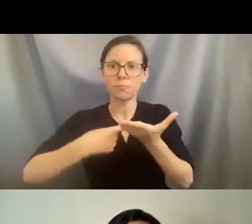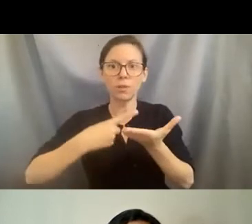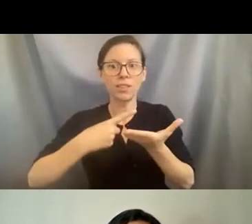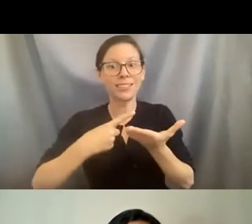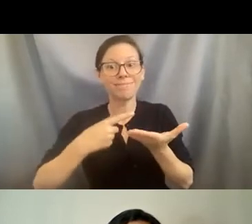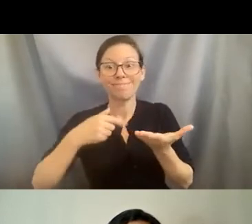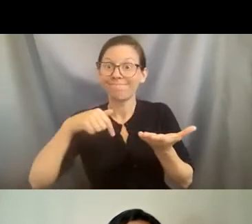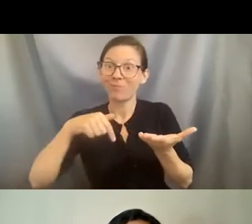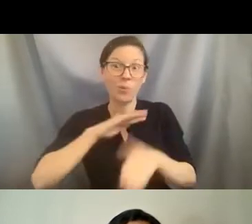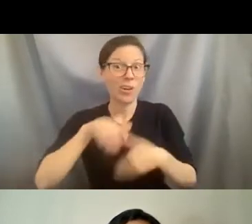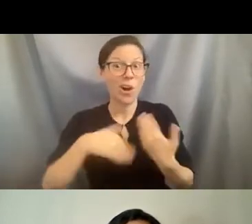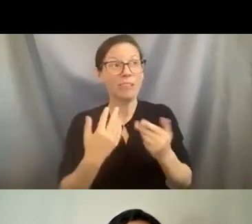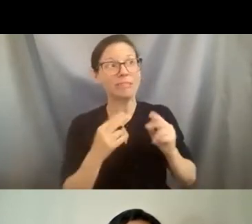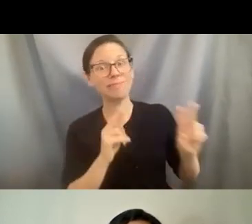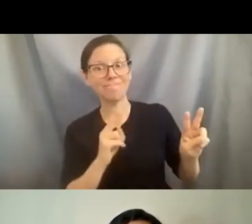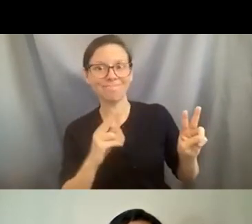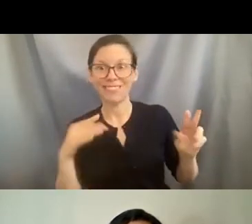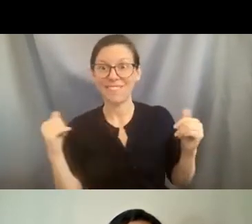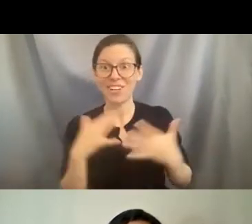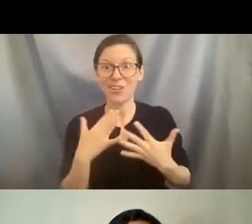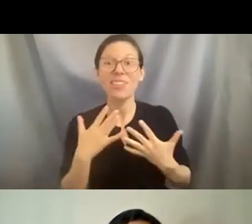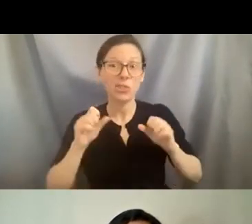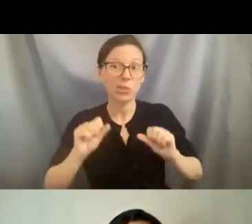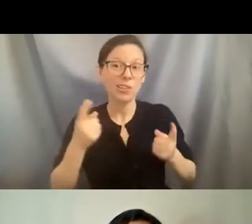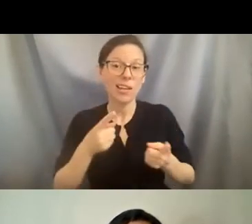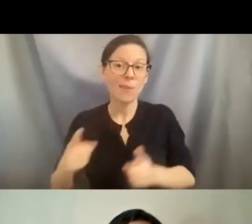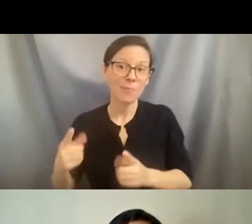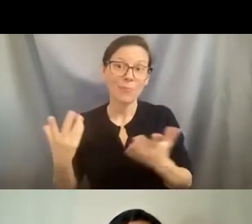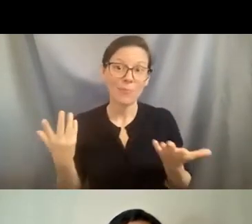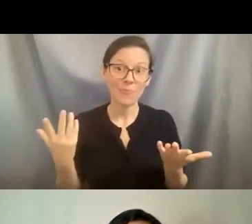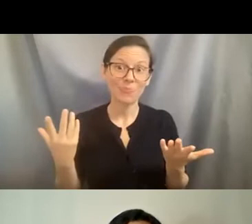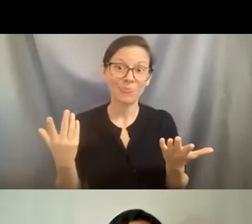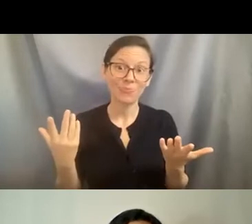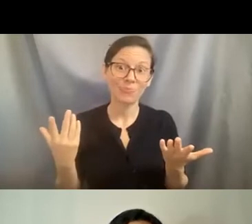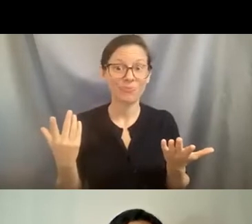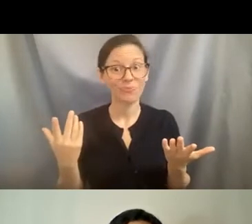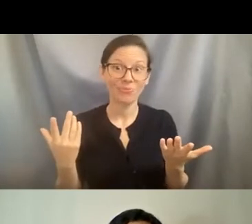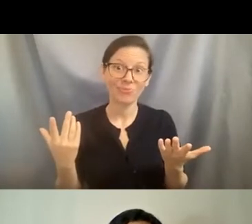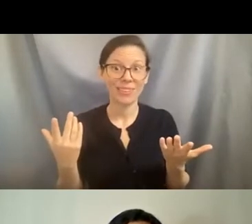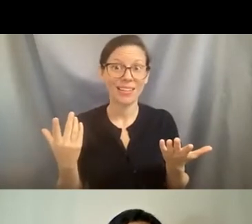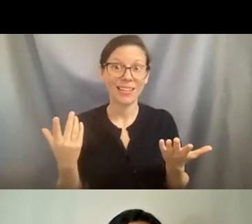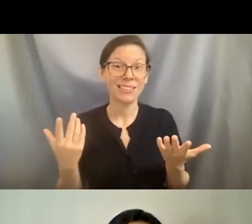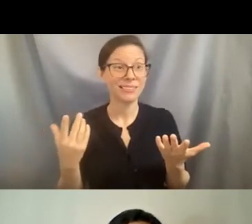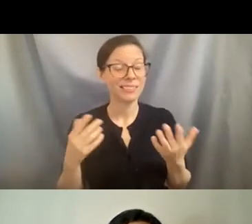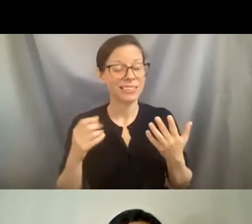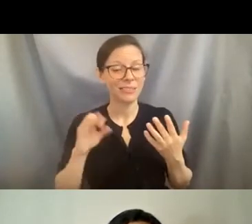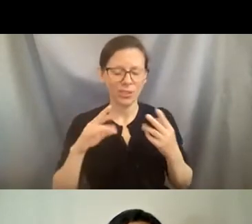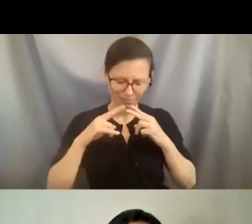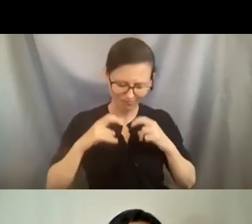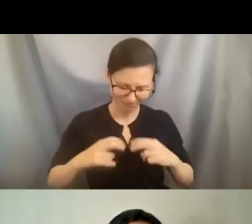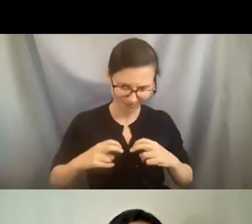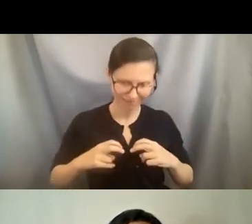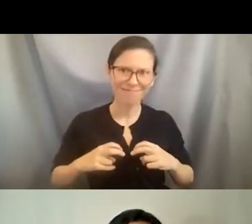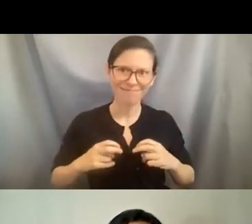feared would happen. And I think if we, in our most honest moments,